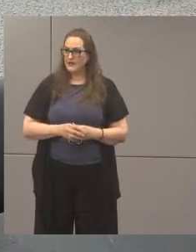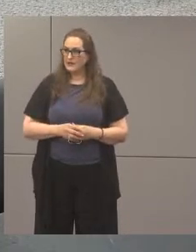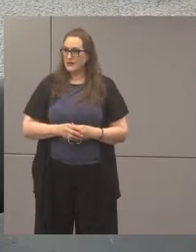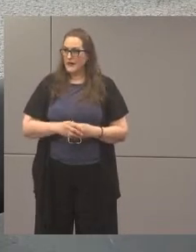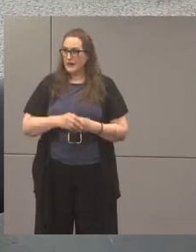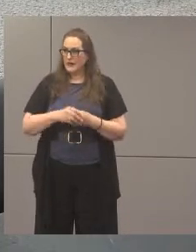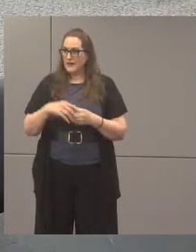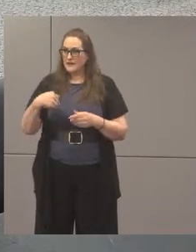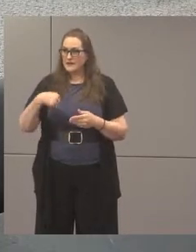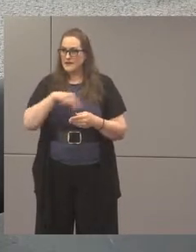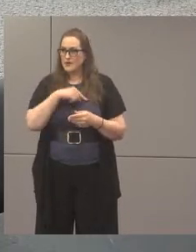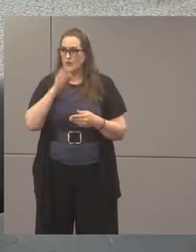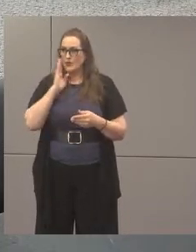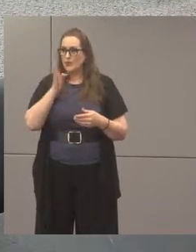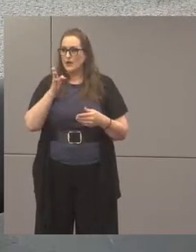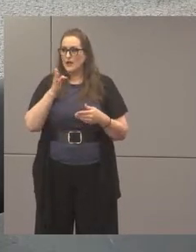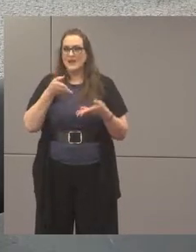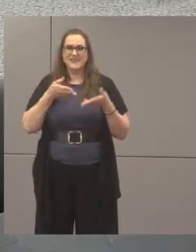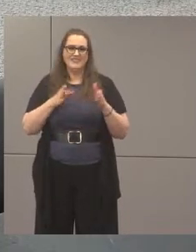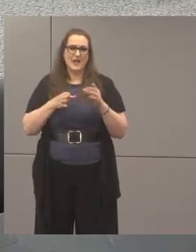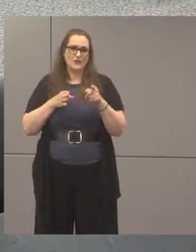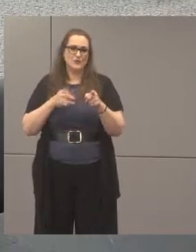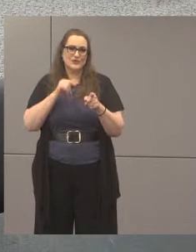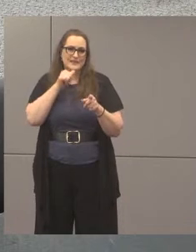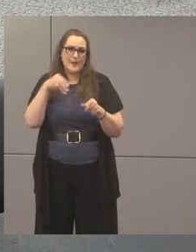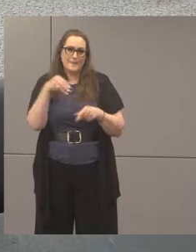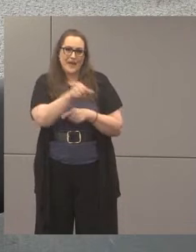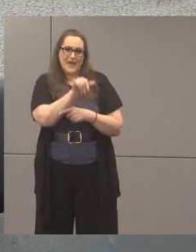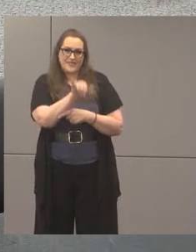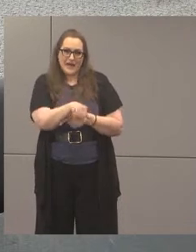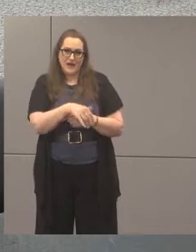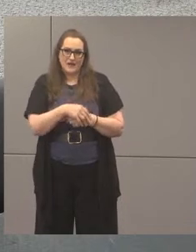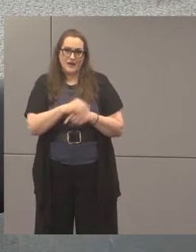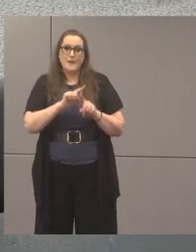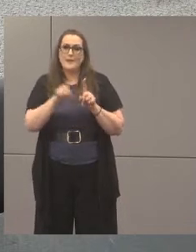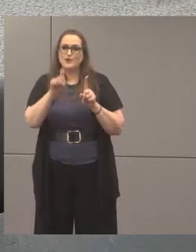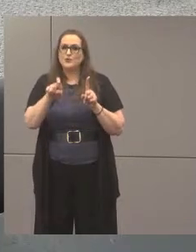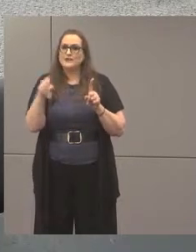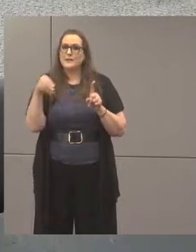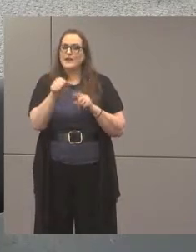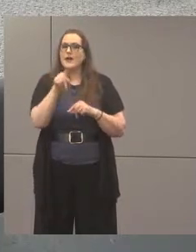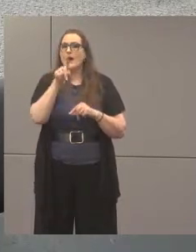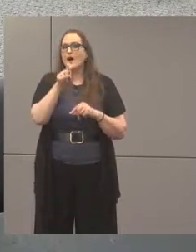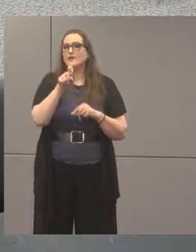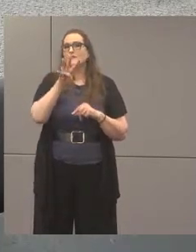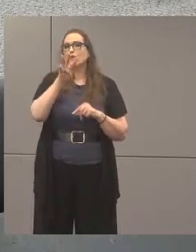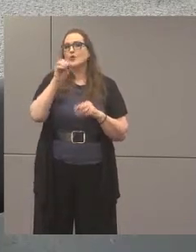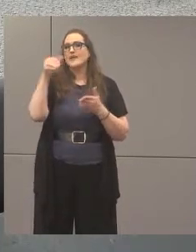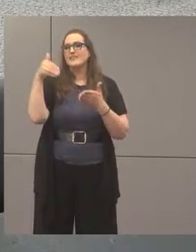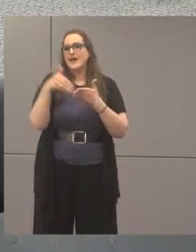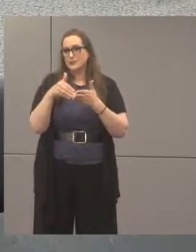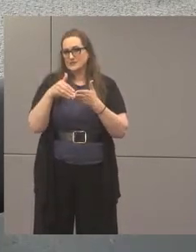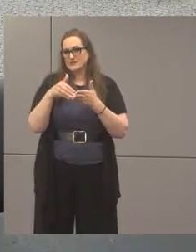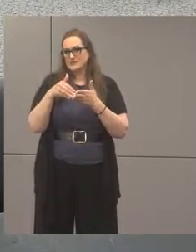then we will allow you to not pay that, but you need to pay $144,000